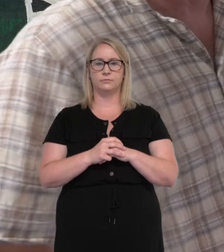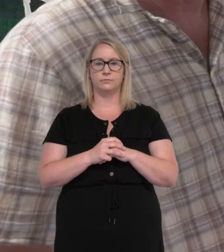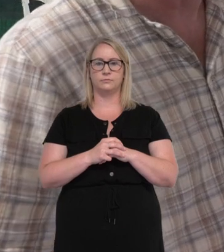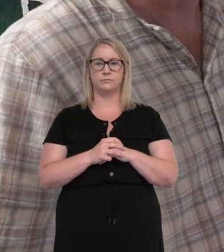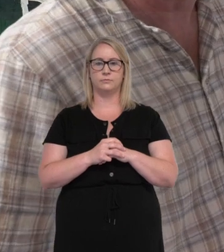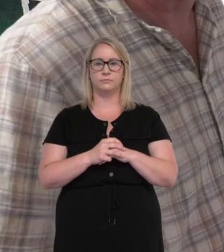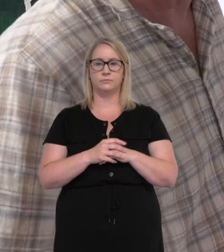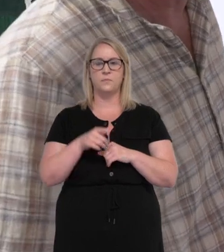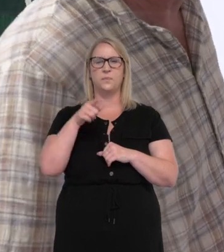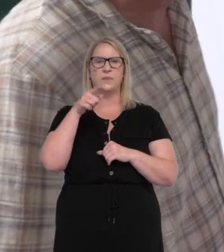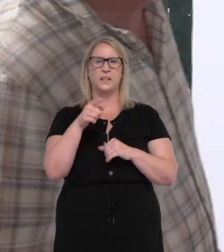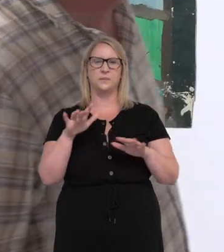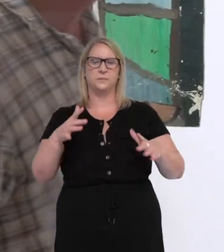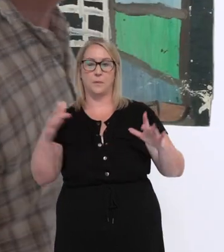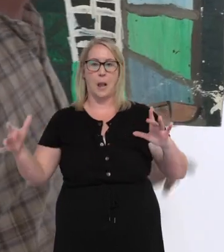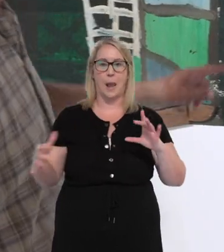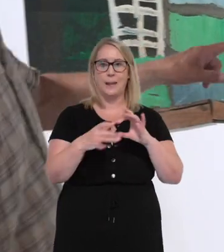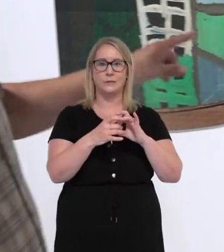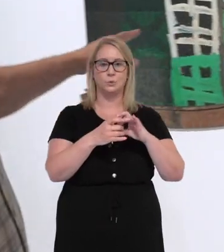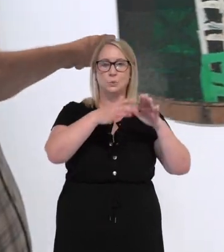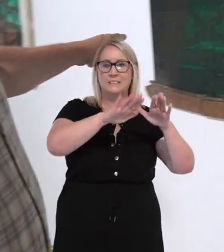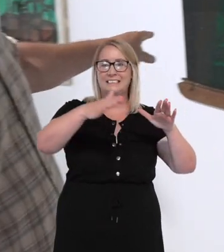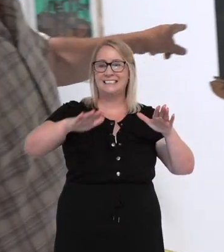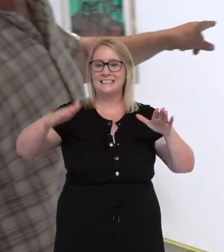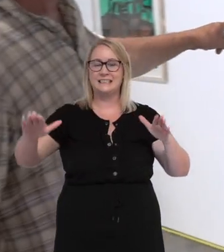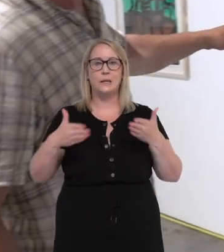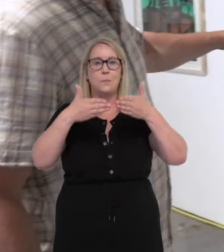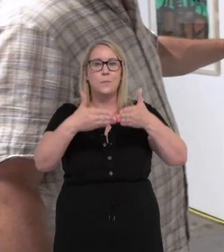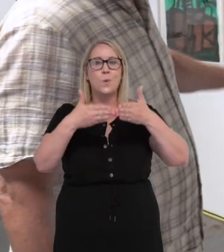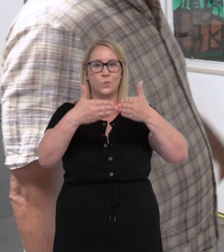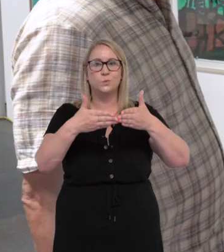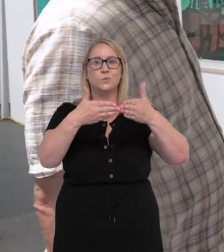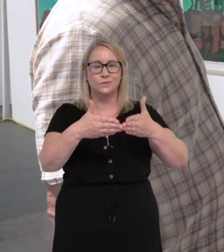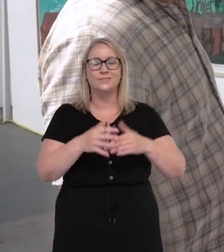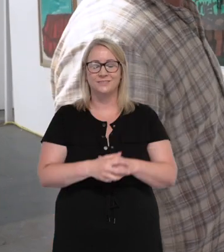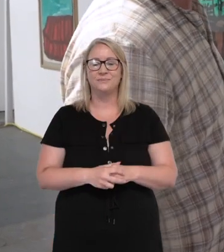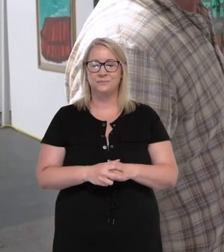Relates to the sea and to ships. Two boats.